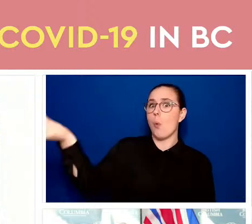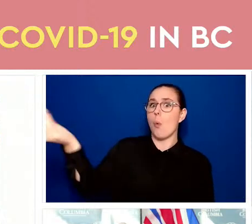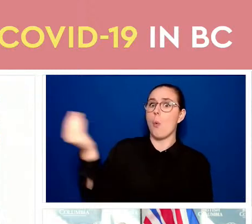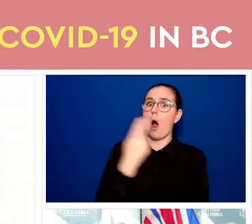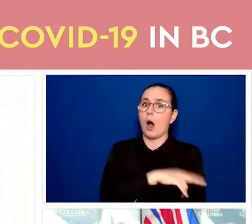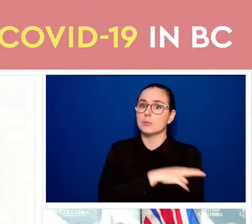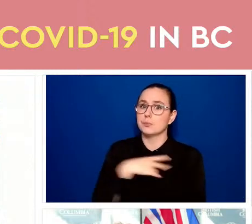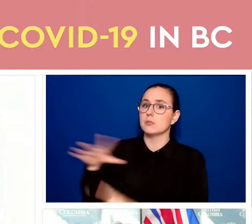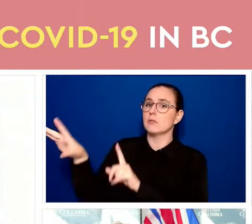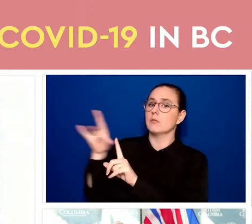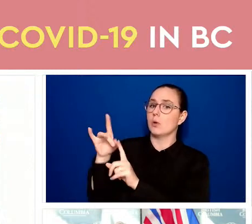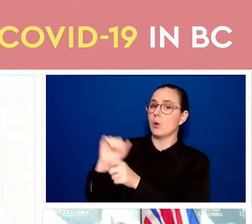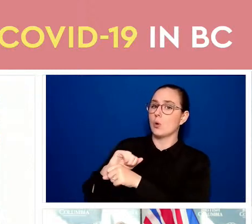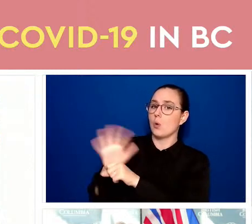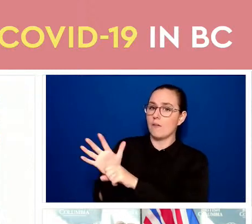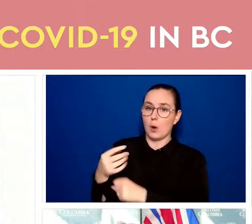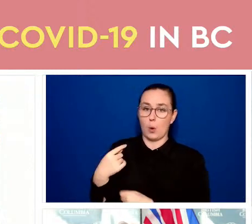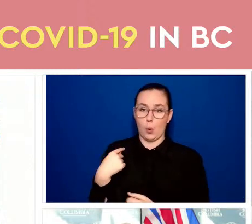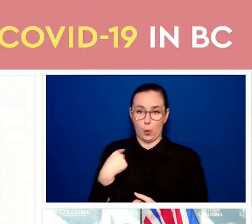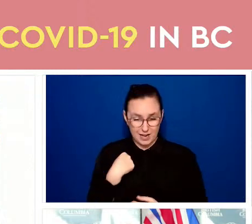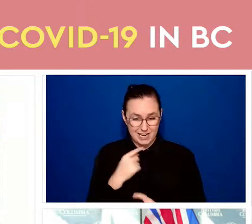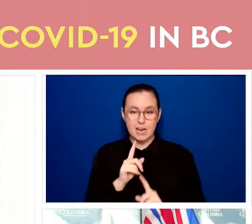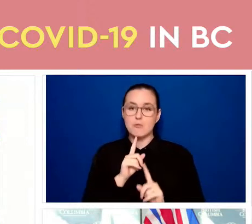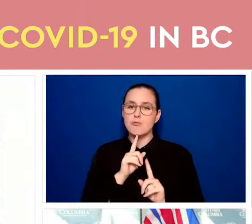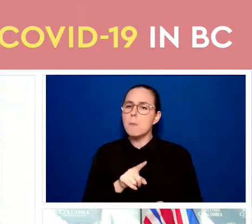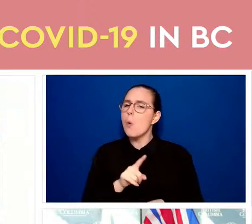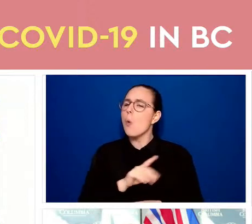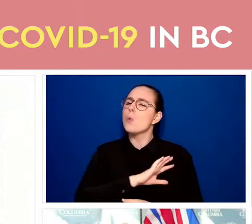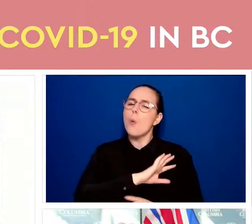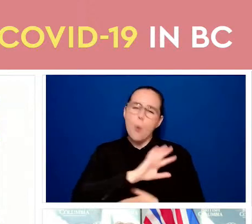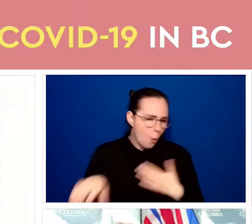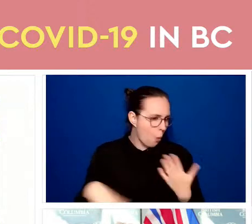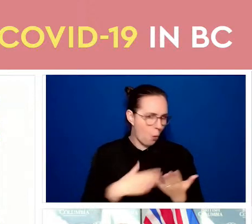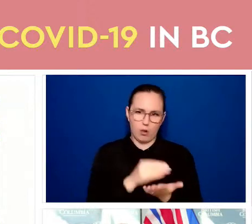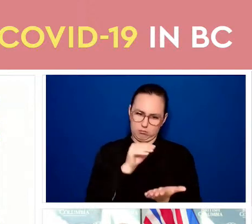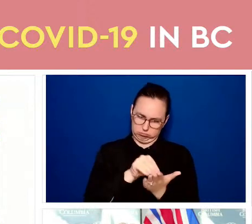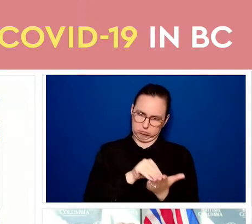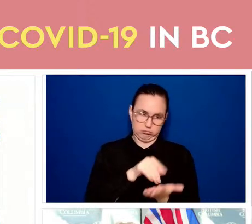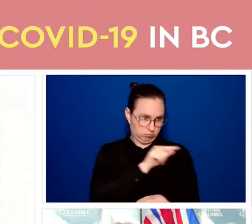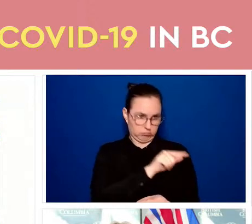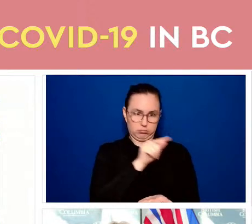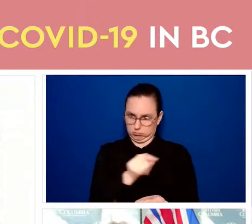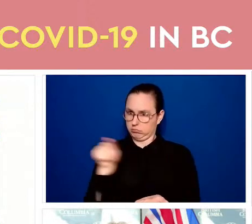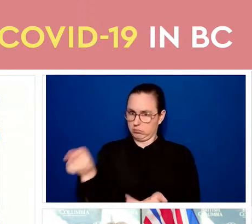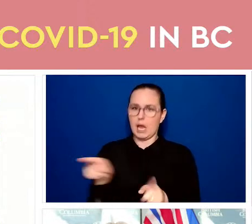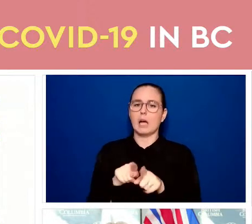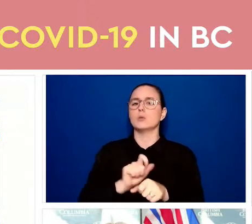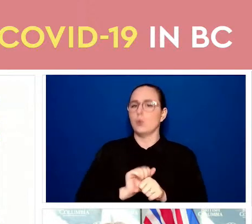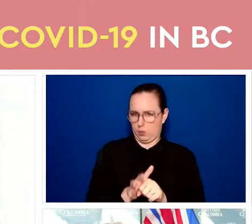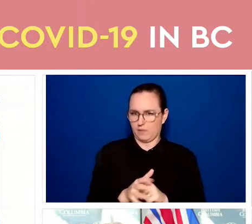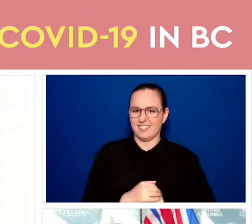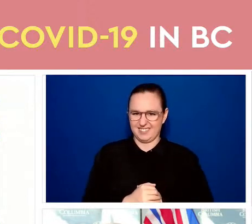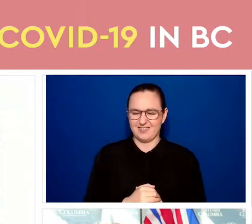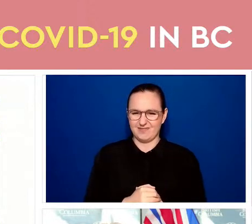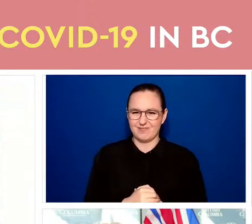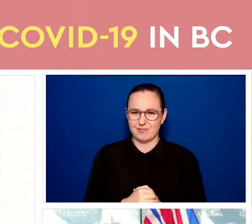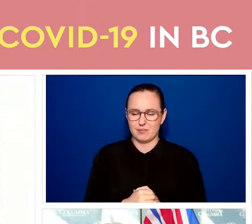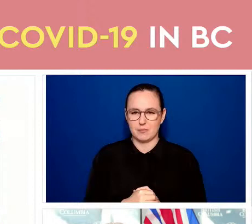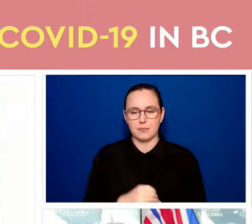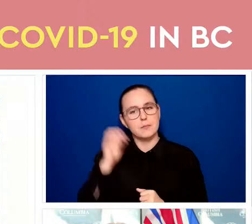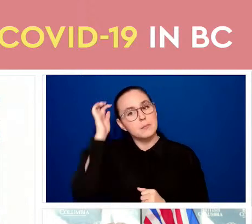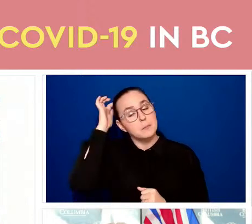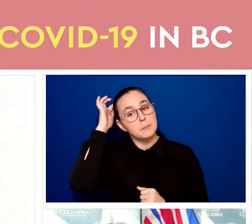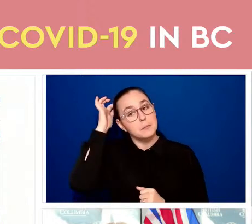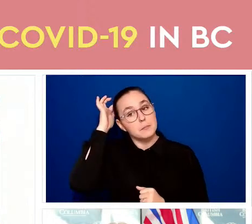all active cases. So when somebody is diagnosed with COVID in the community, we consider them active cases for